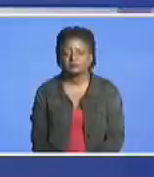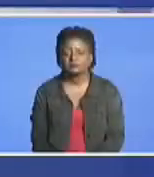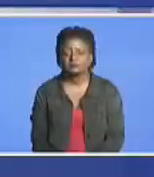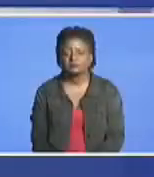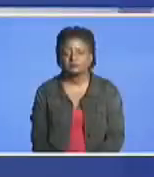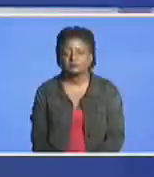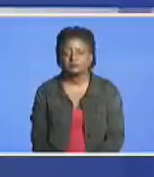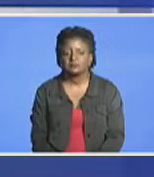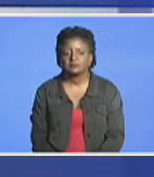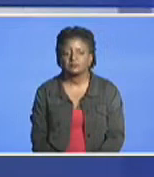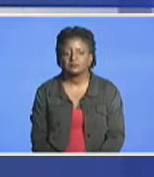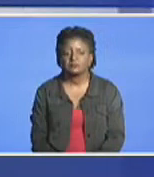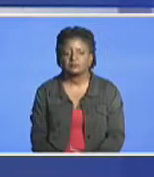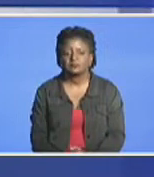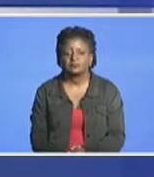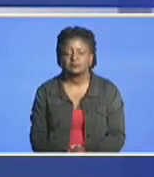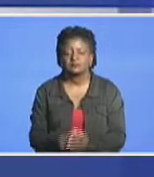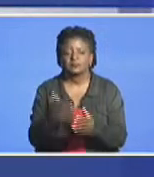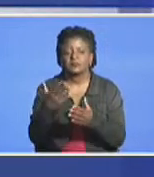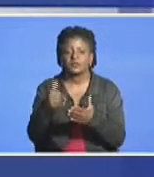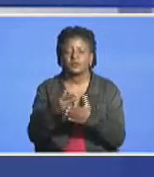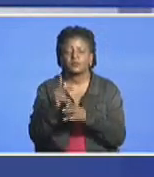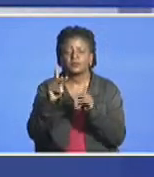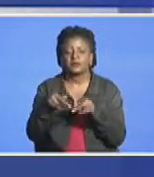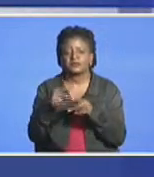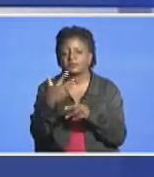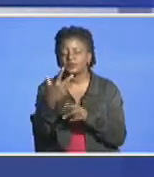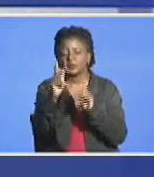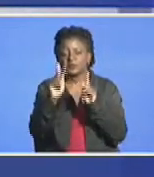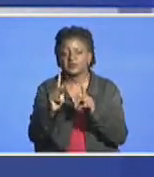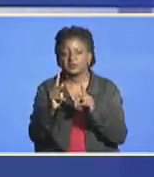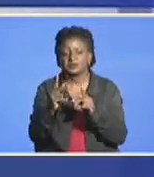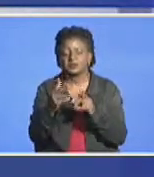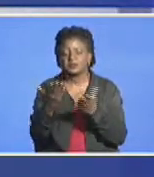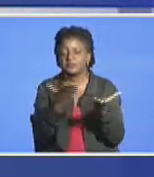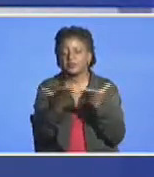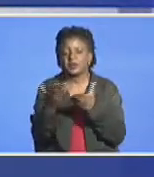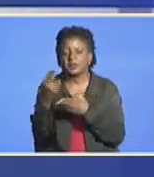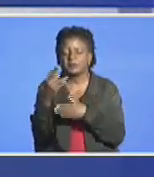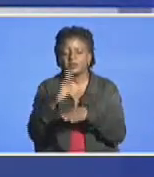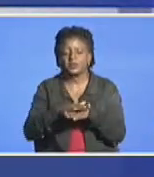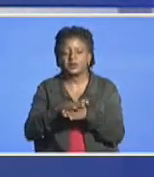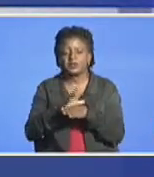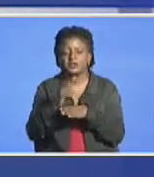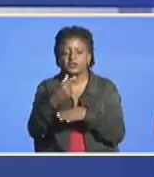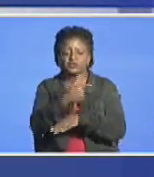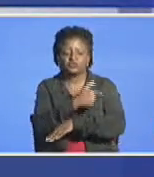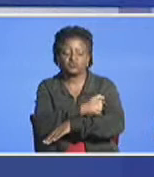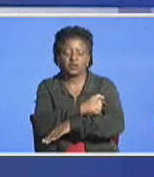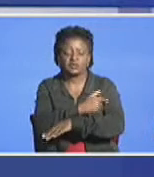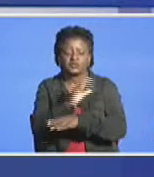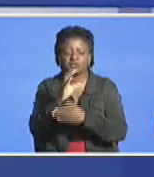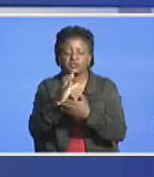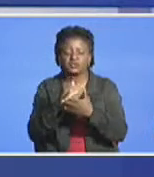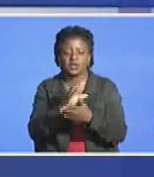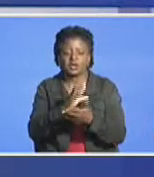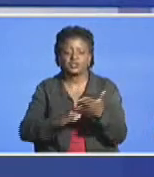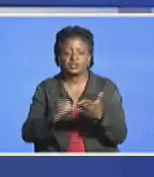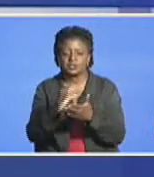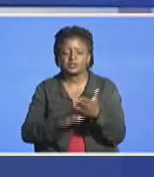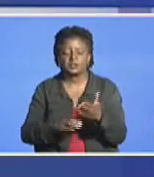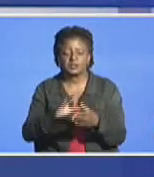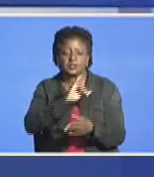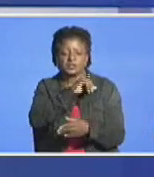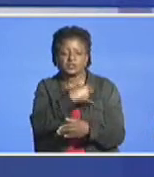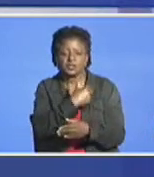A New Providence trio today formally arraigned on drug charges. Basil Johnson, along with his co-accused Alfredo Poitier and